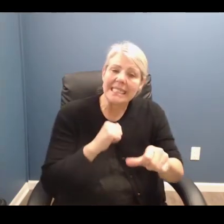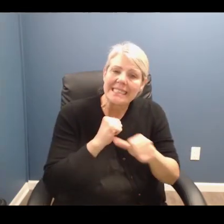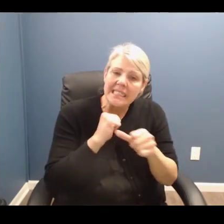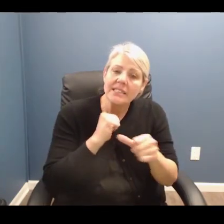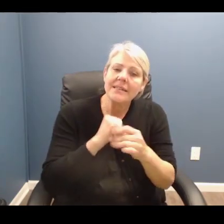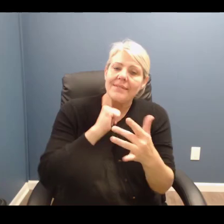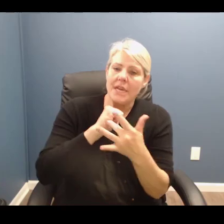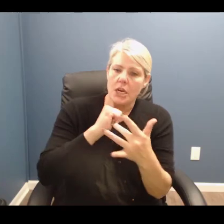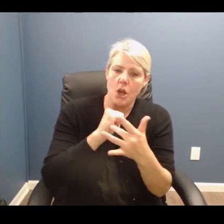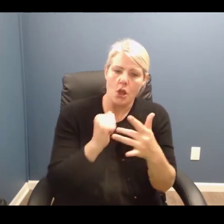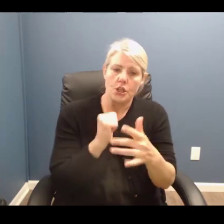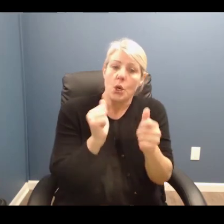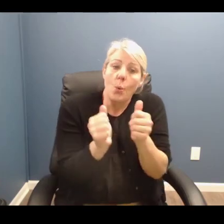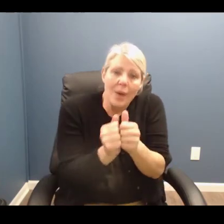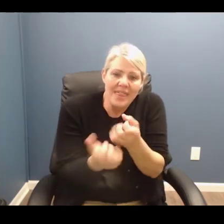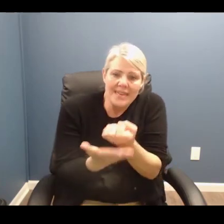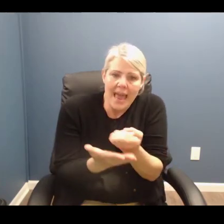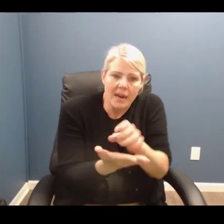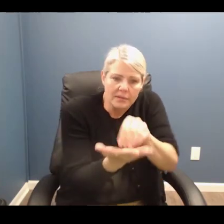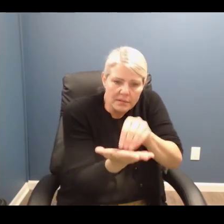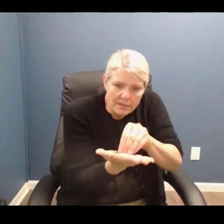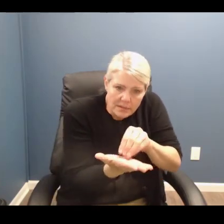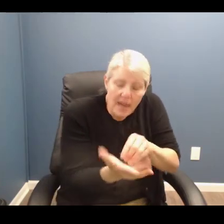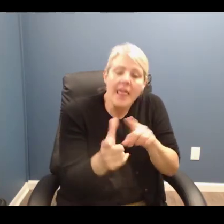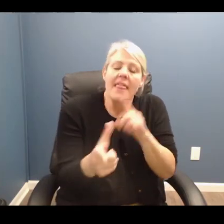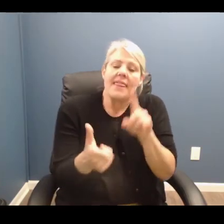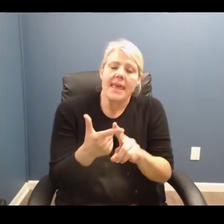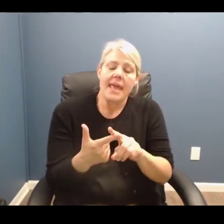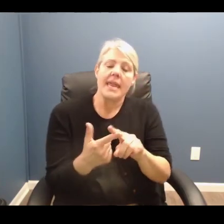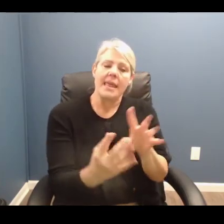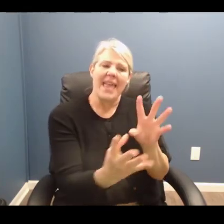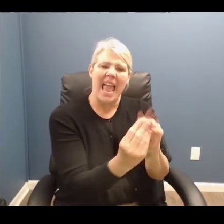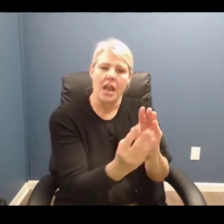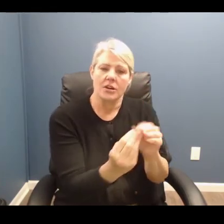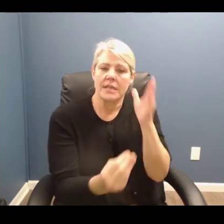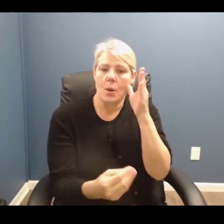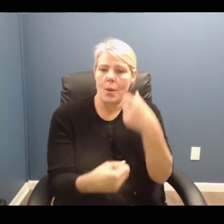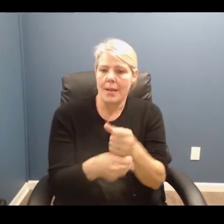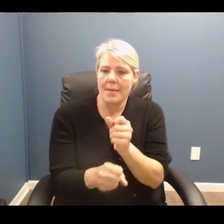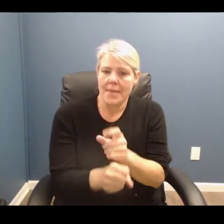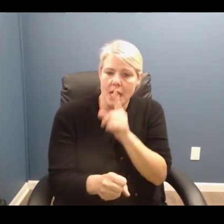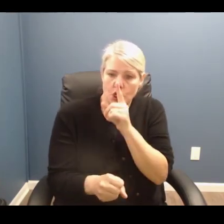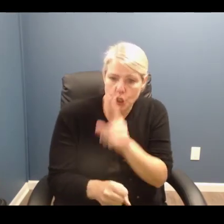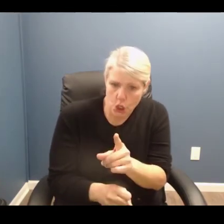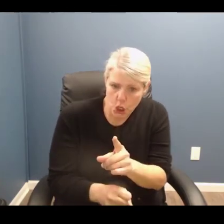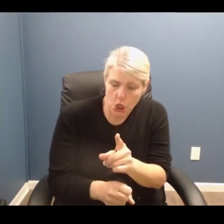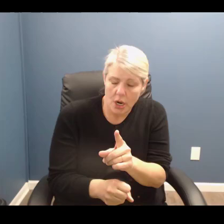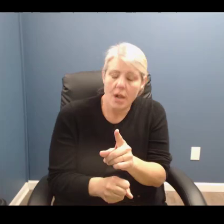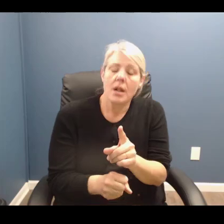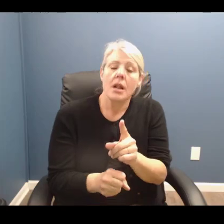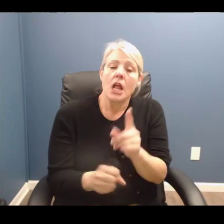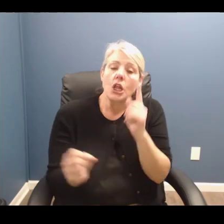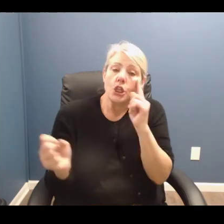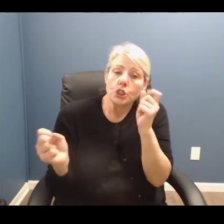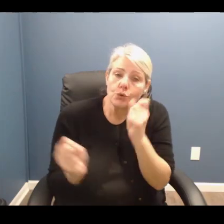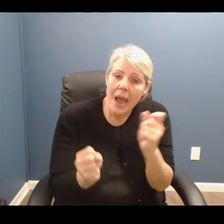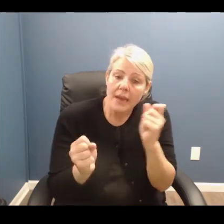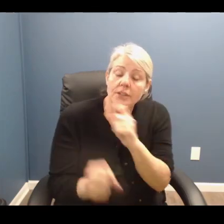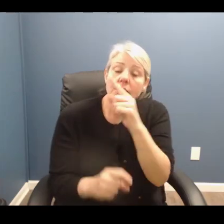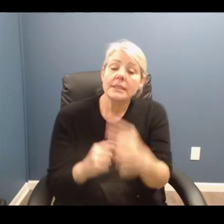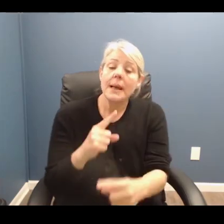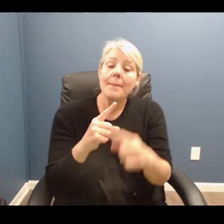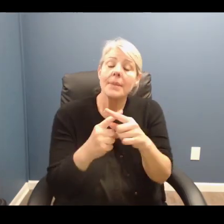the strategies and supports needed, the ARC would then need to ensure the needs, strategies, and supports